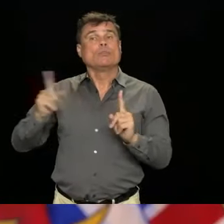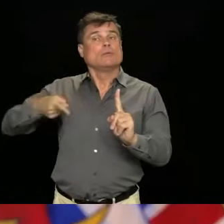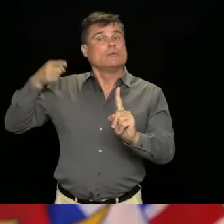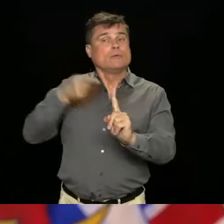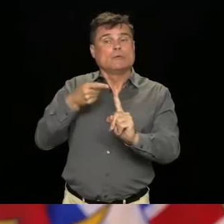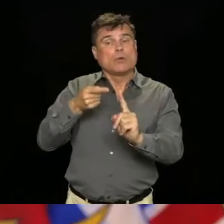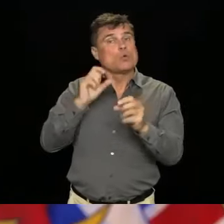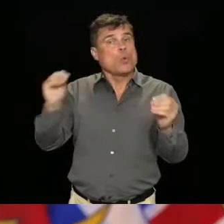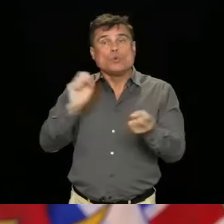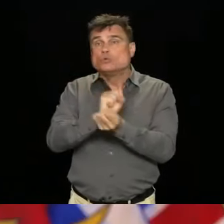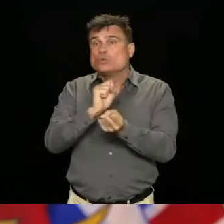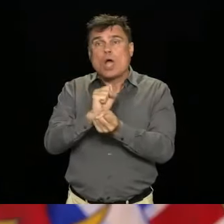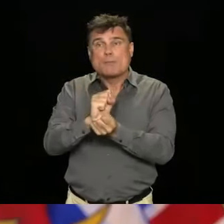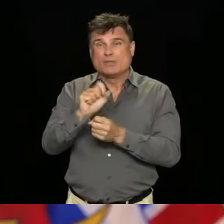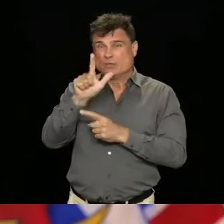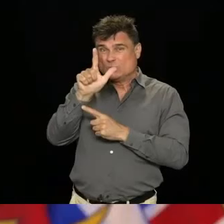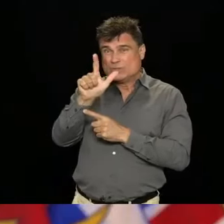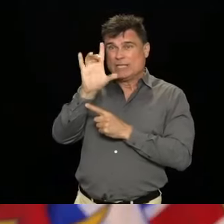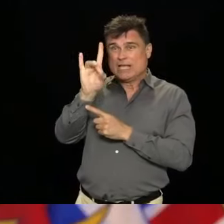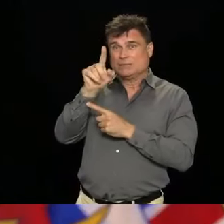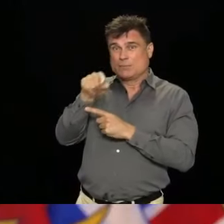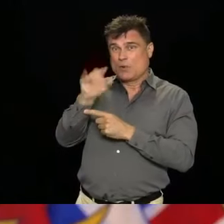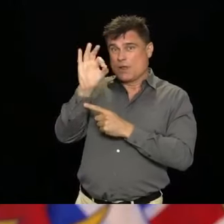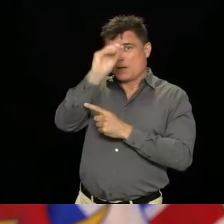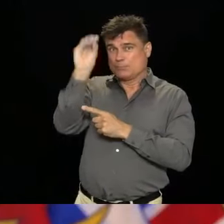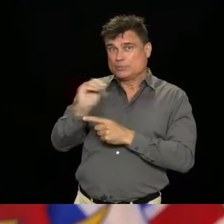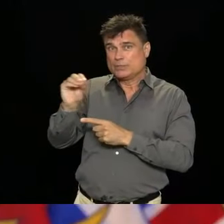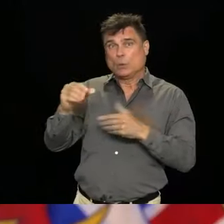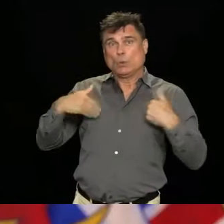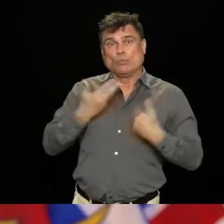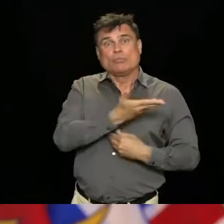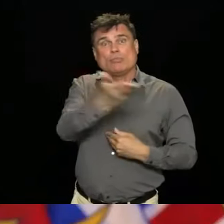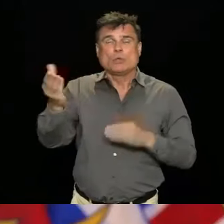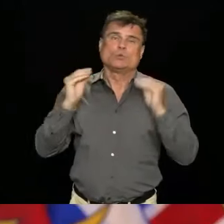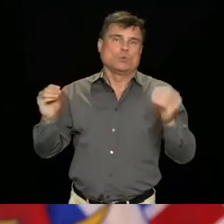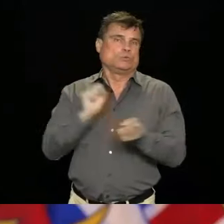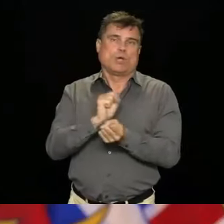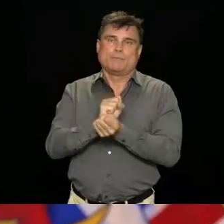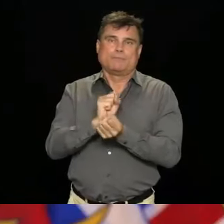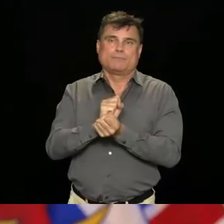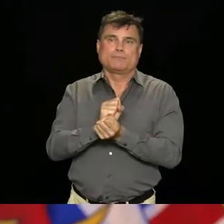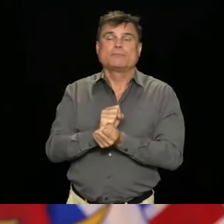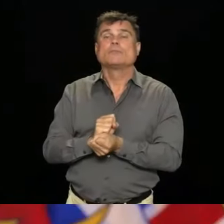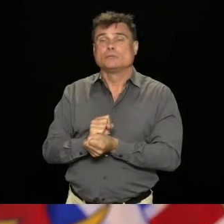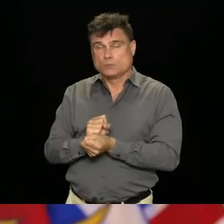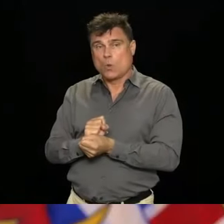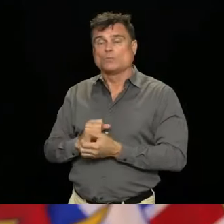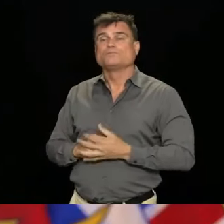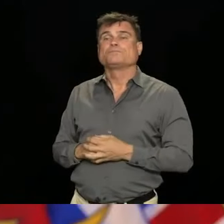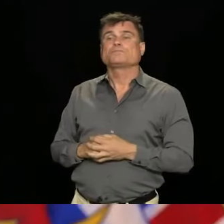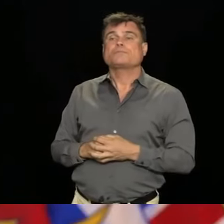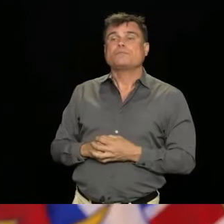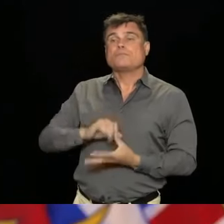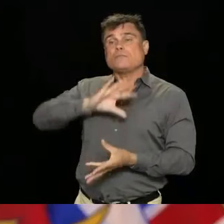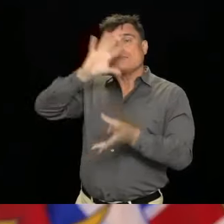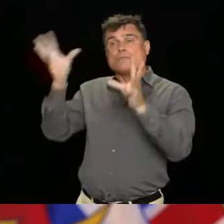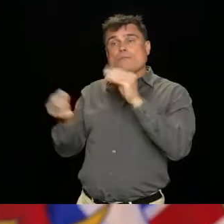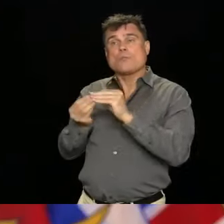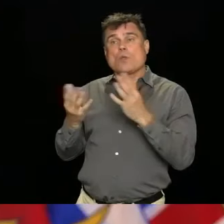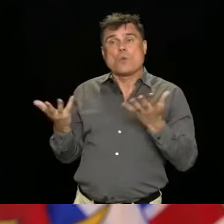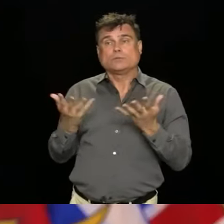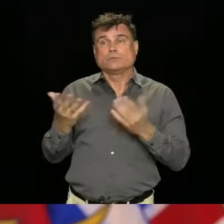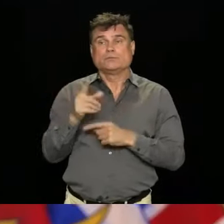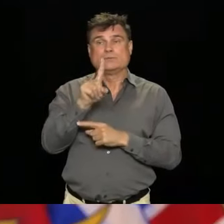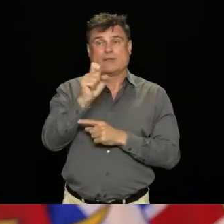28.9%. In total, we've seen 115,000 job losses since the pandemic began among